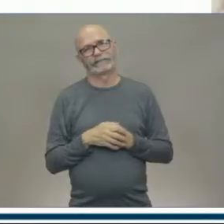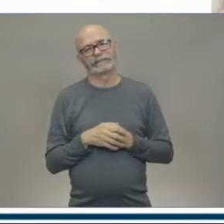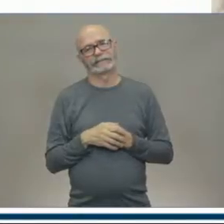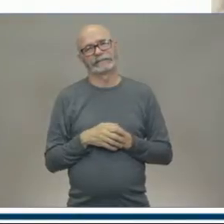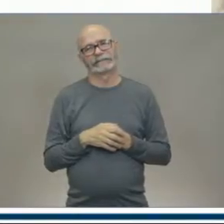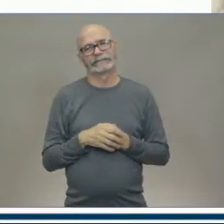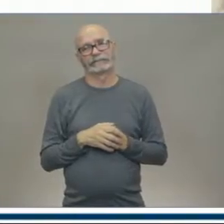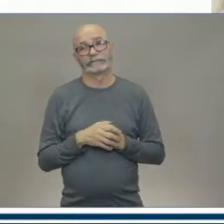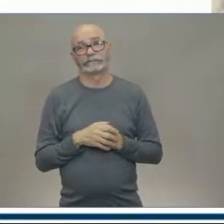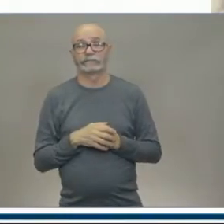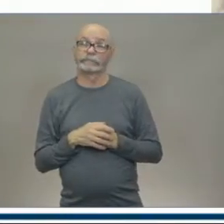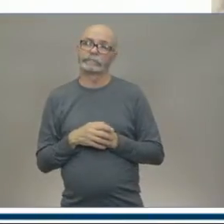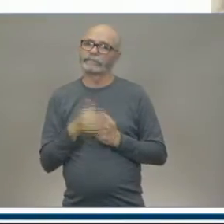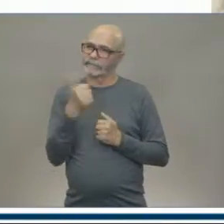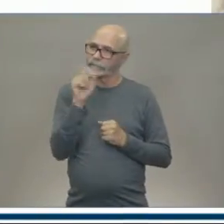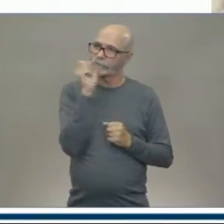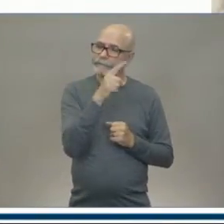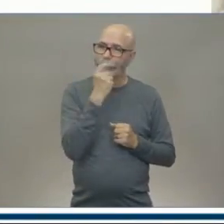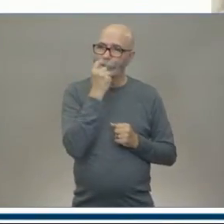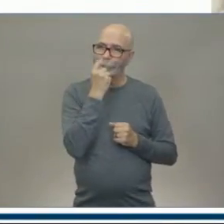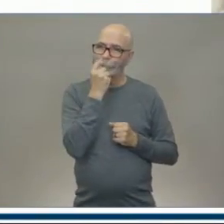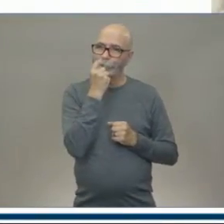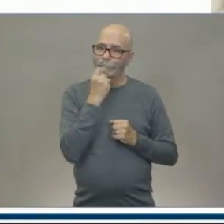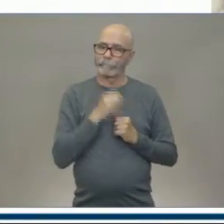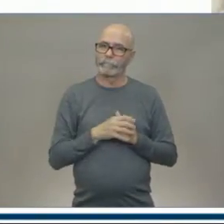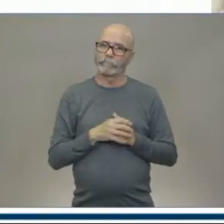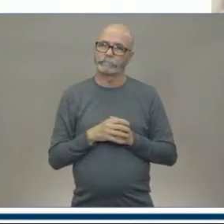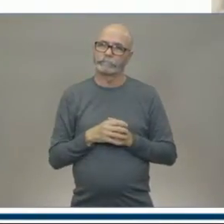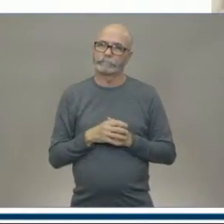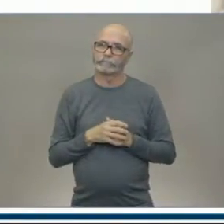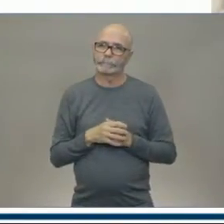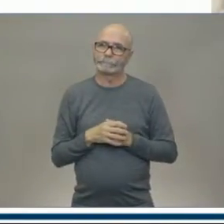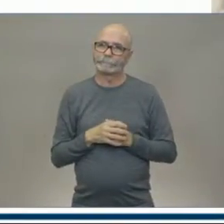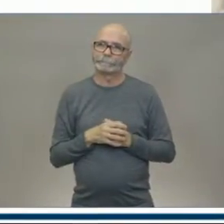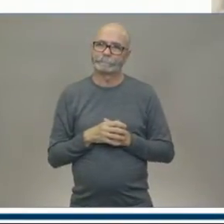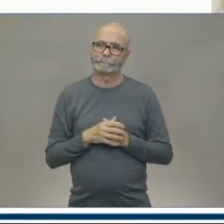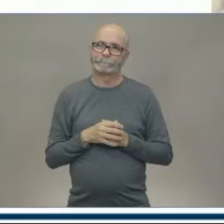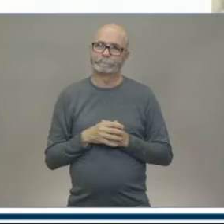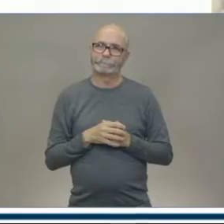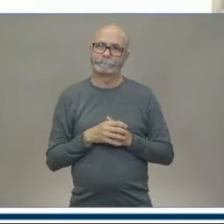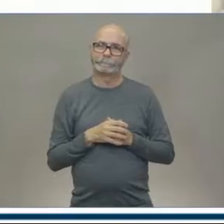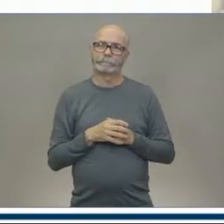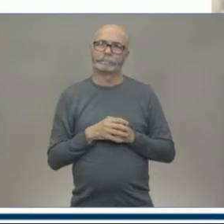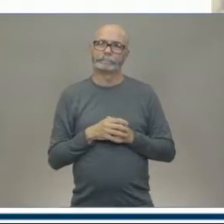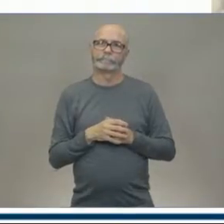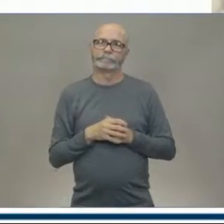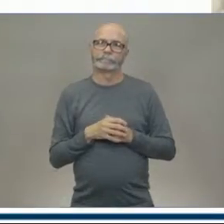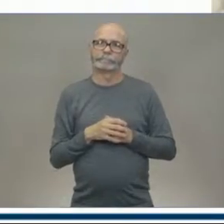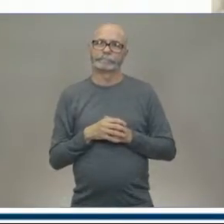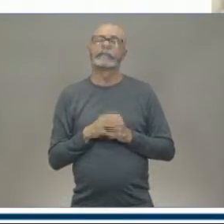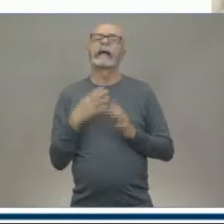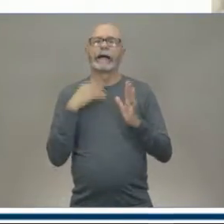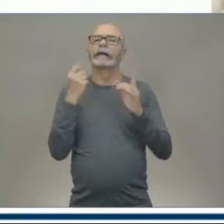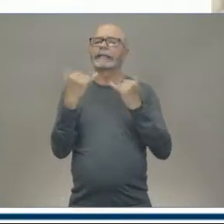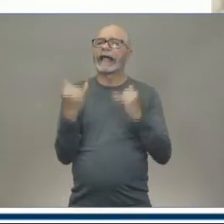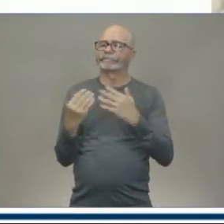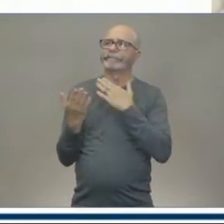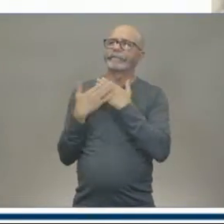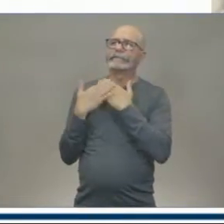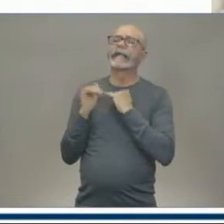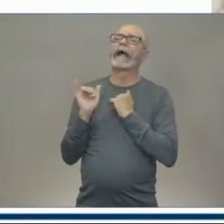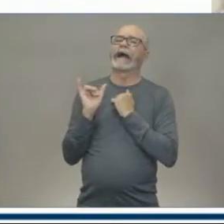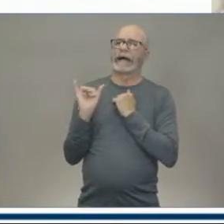Yes. Many of the recent warnings we have seen about possible exposure, Dr. Strang, have been